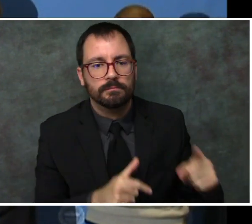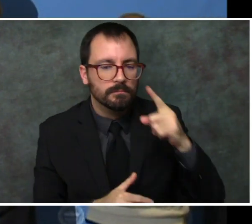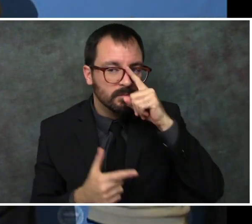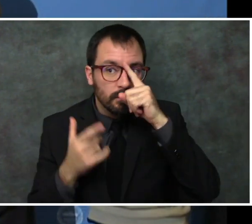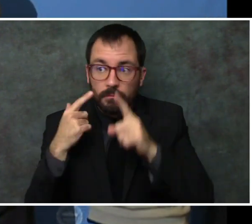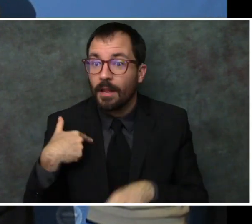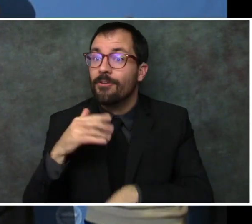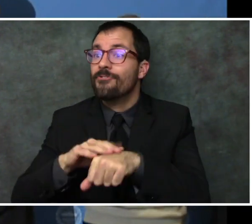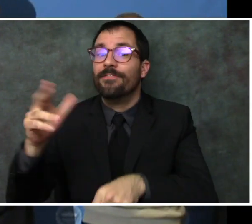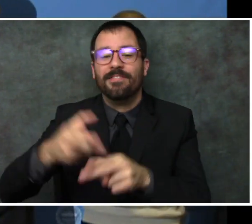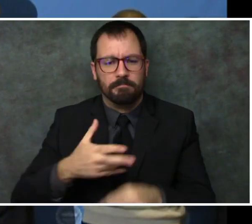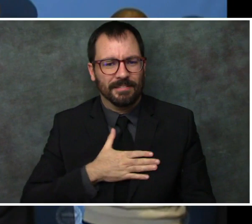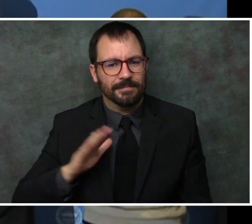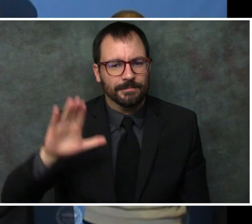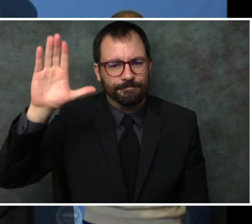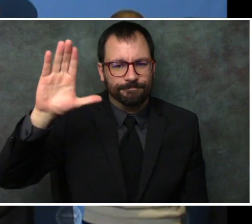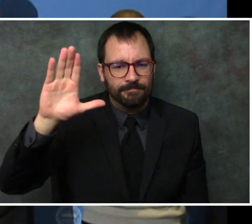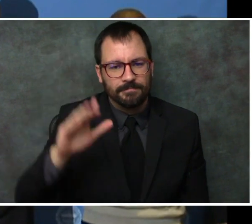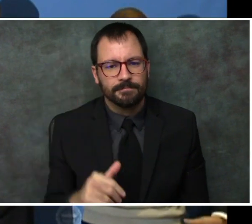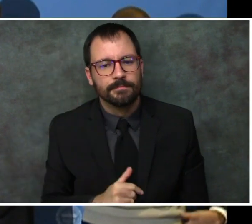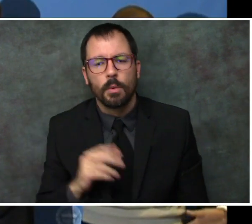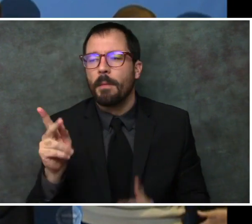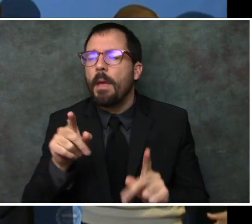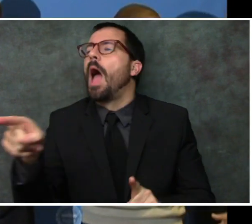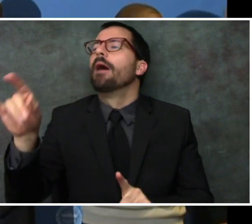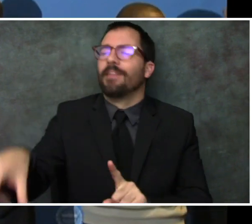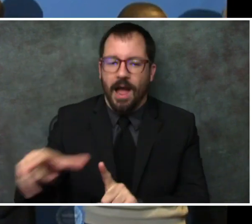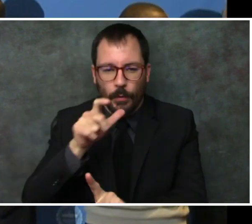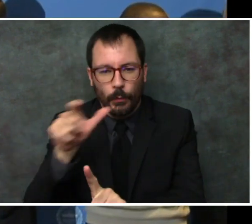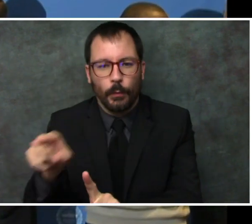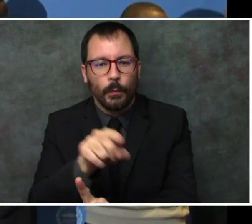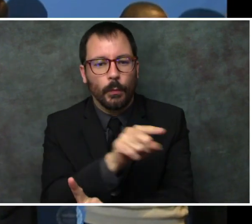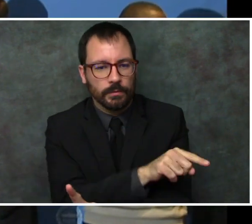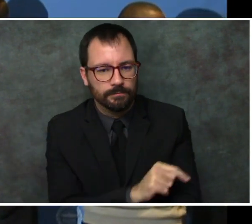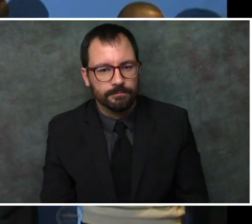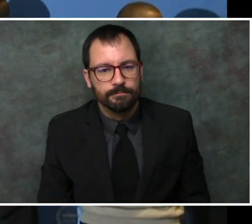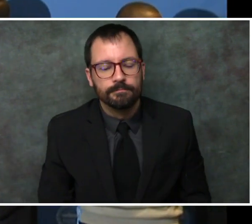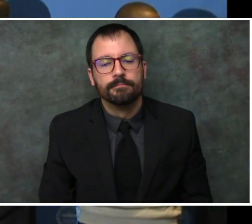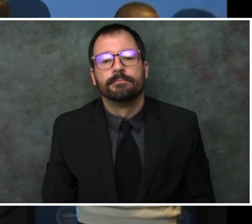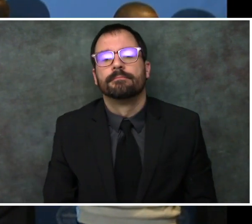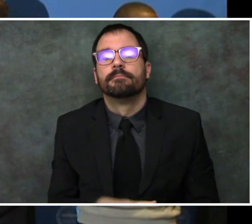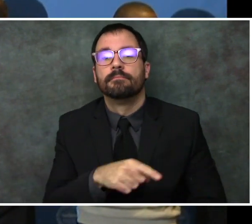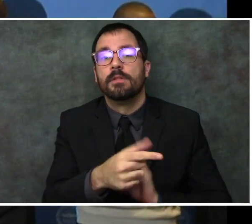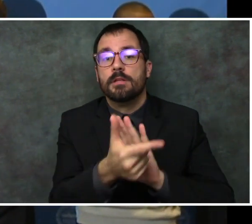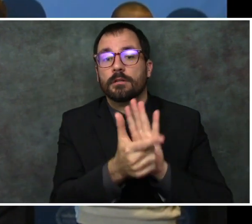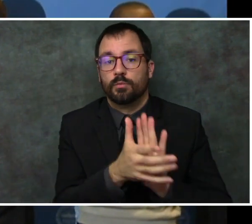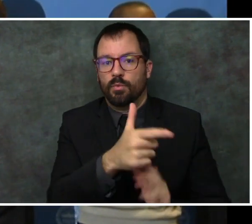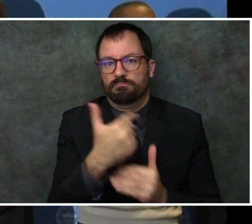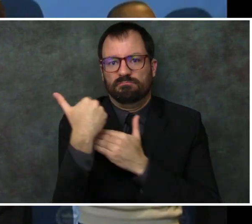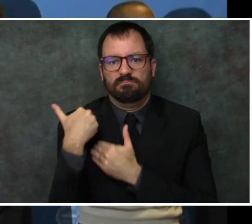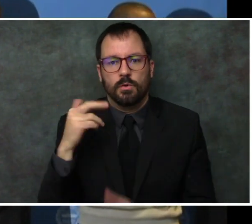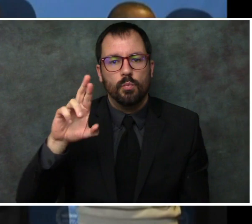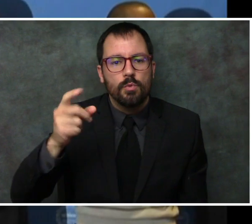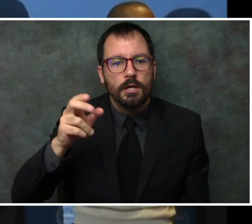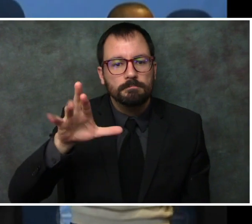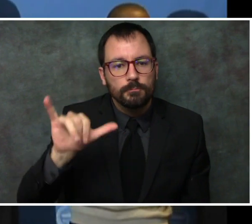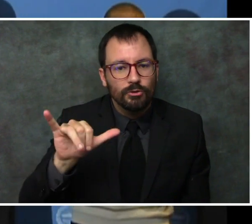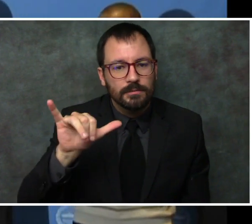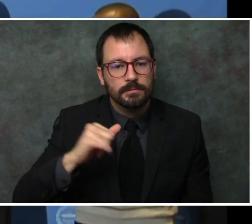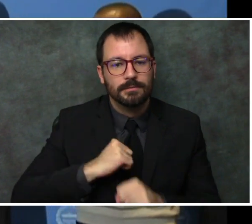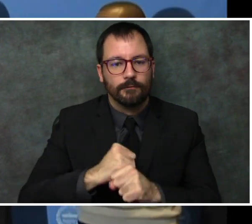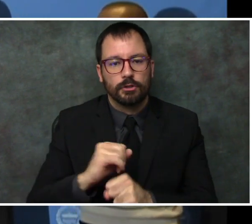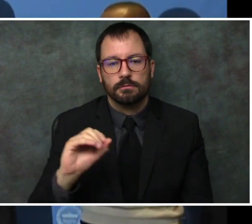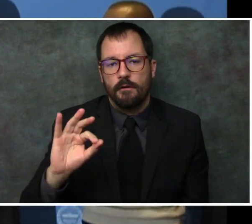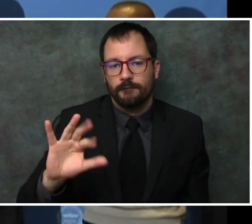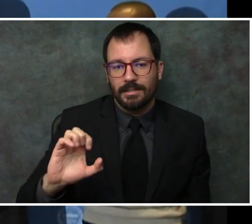that folks can identify who you are. So, Allison S. Cartwright, Attorney in Charge, Roxbury Defender's Office.